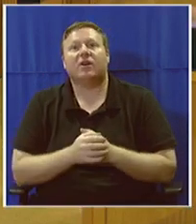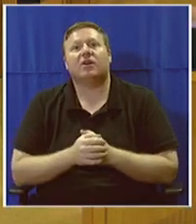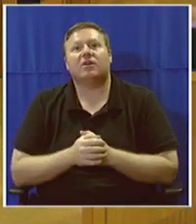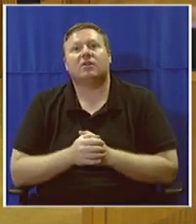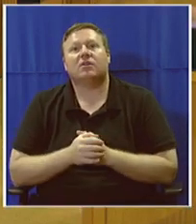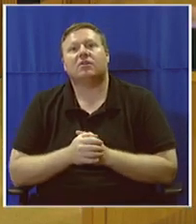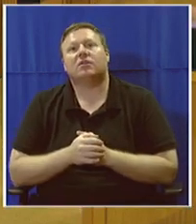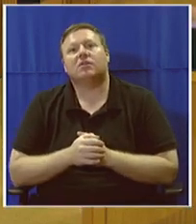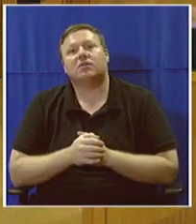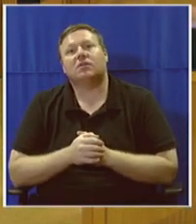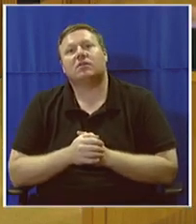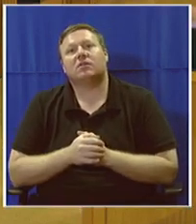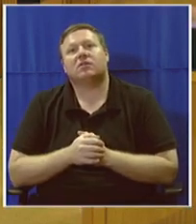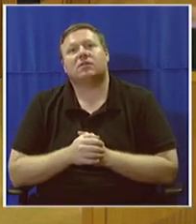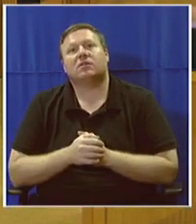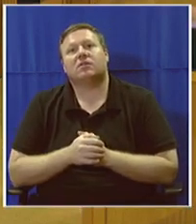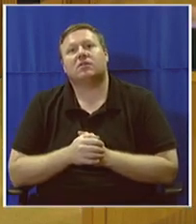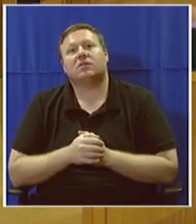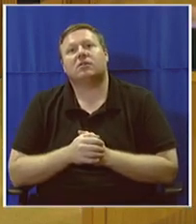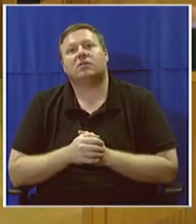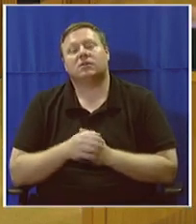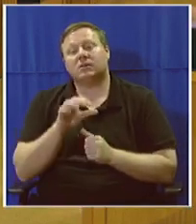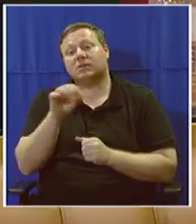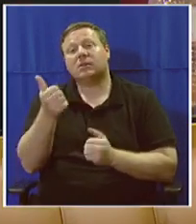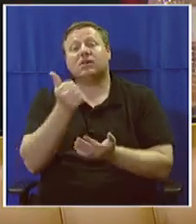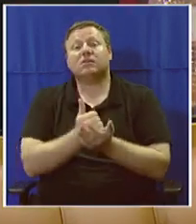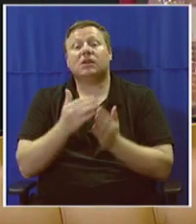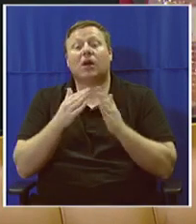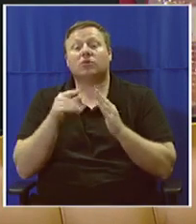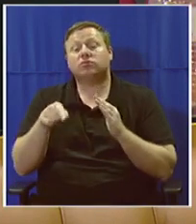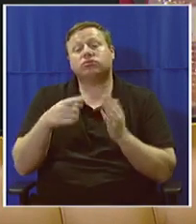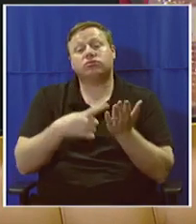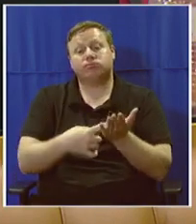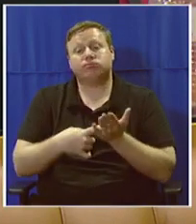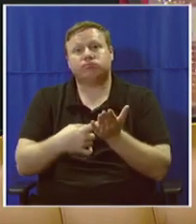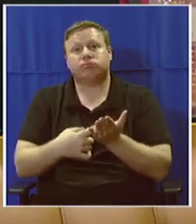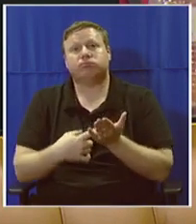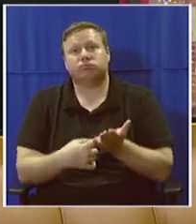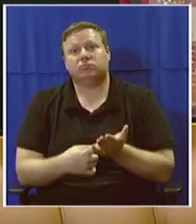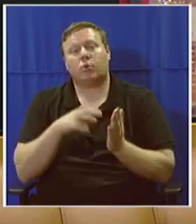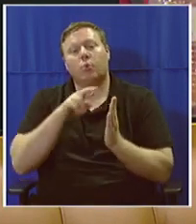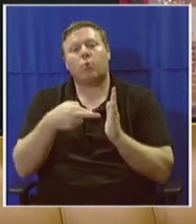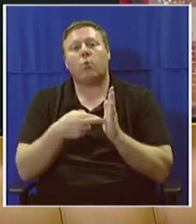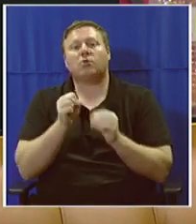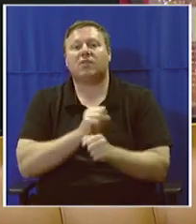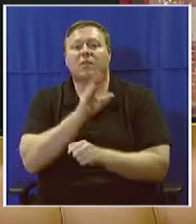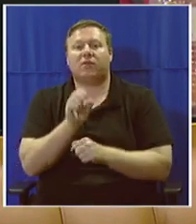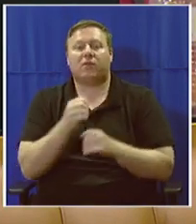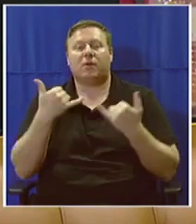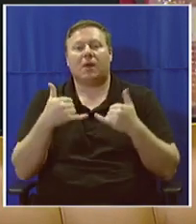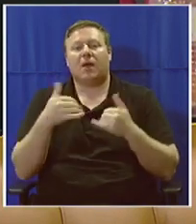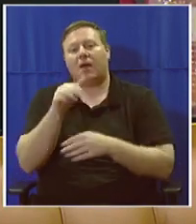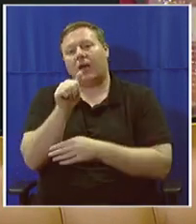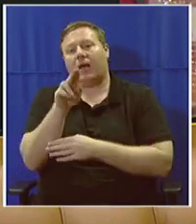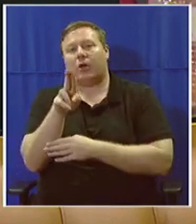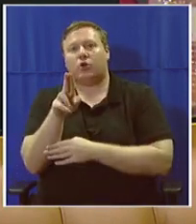I rise on behalf of the EFF that in the next sitting, the House debate the role South Africa must play in the AU in order